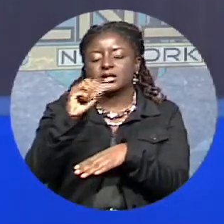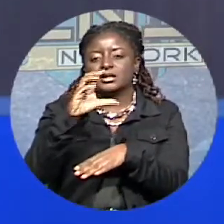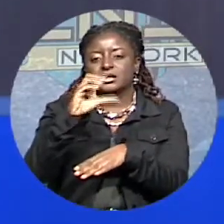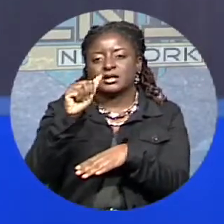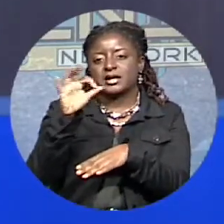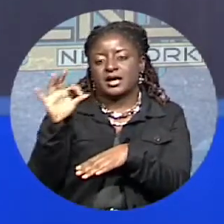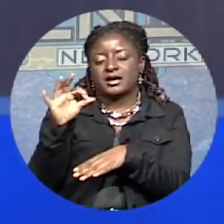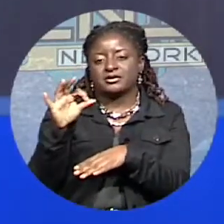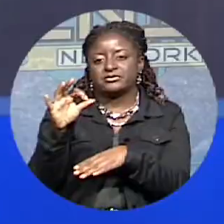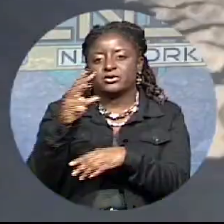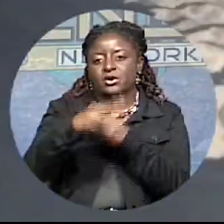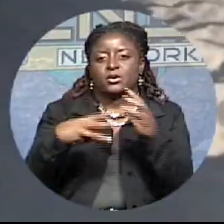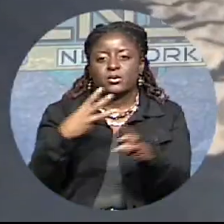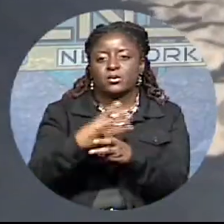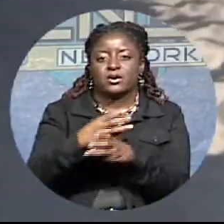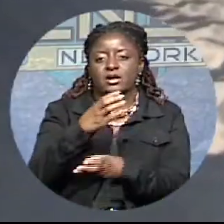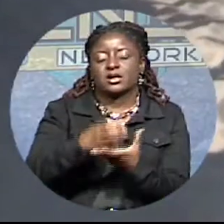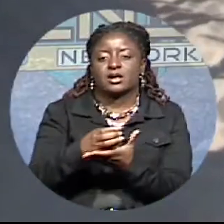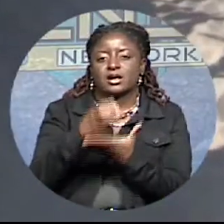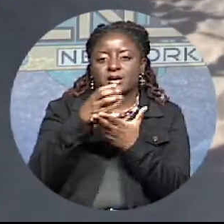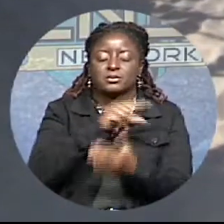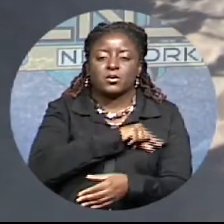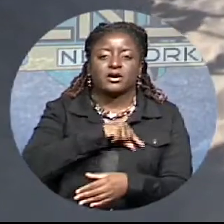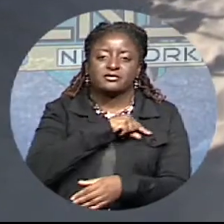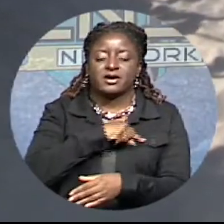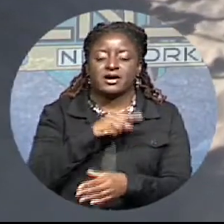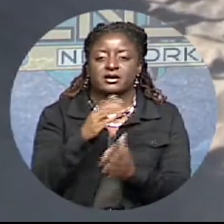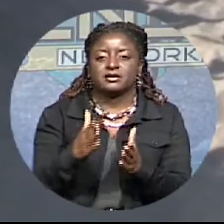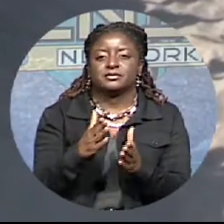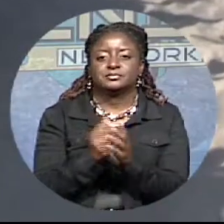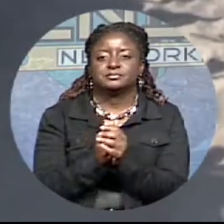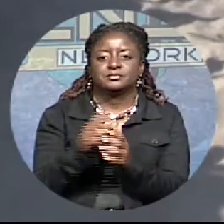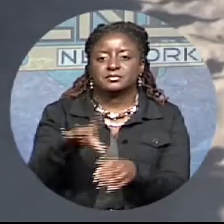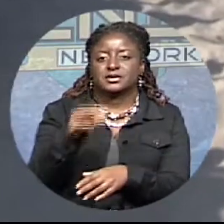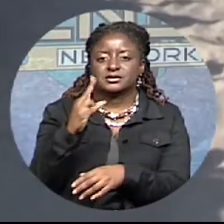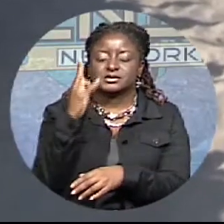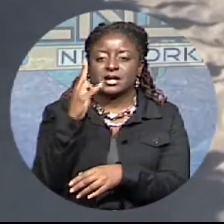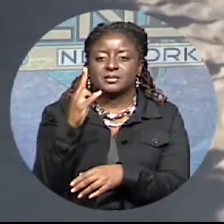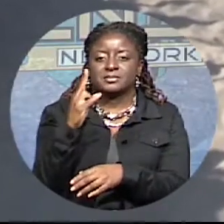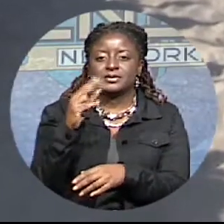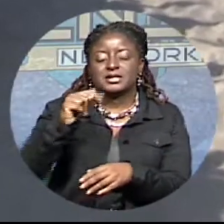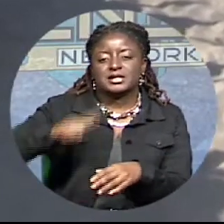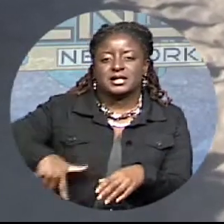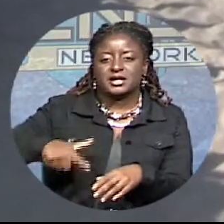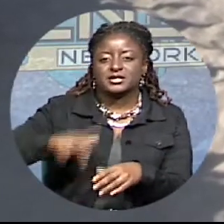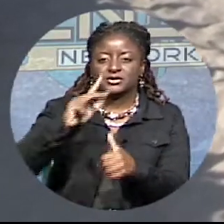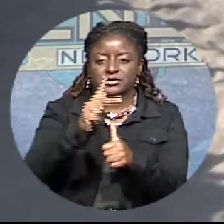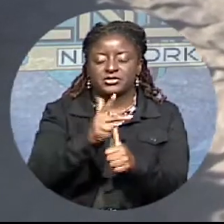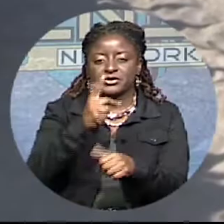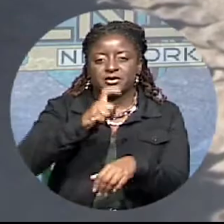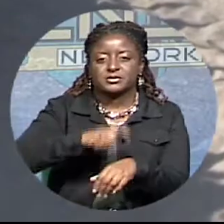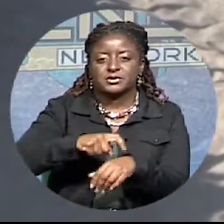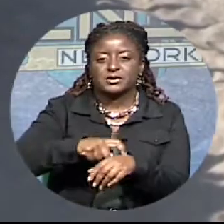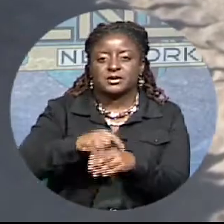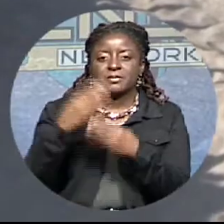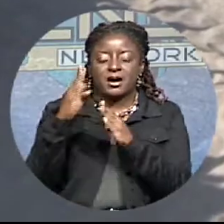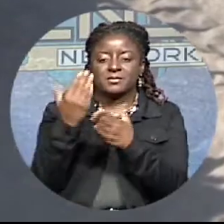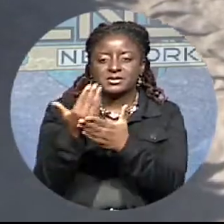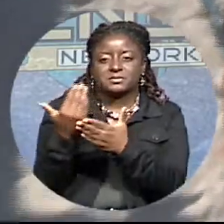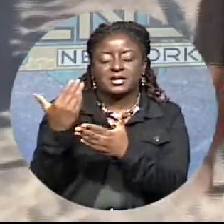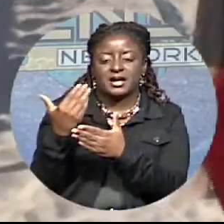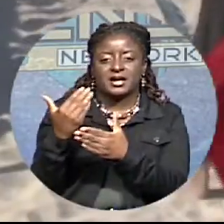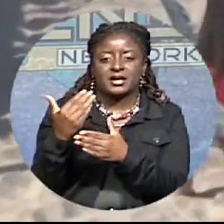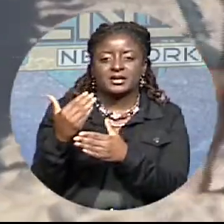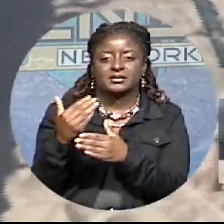6th place. Let's pick this one up late in the 3rd period. The Bahamas trailing 5-4. Off